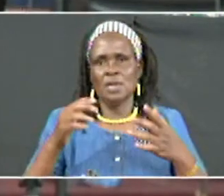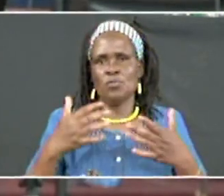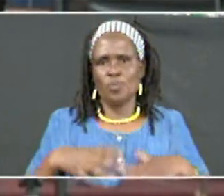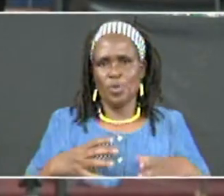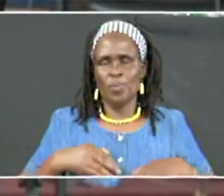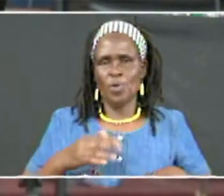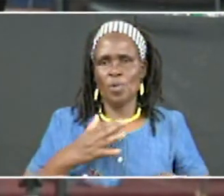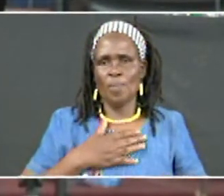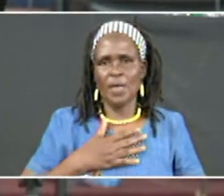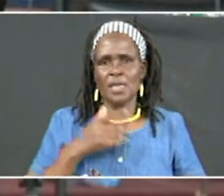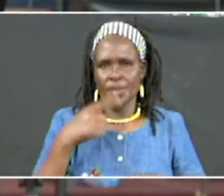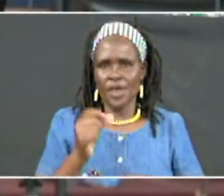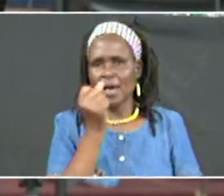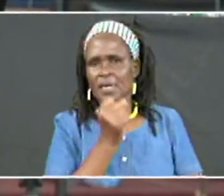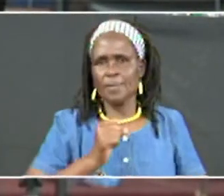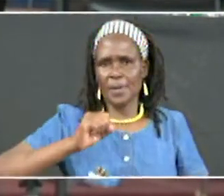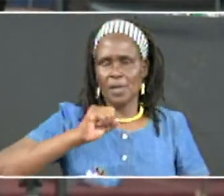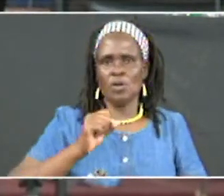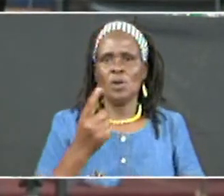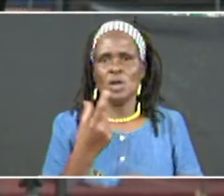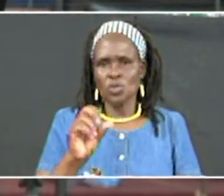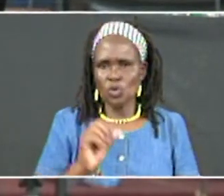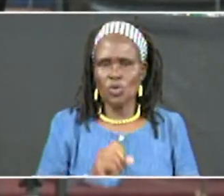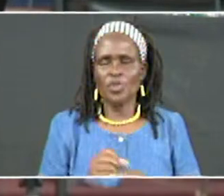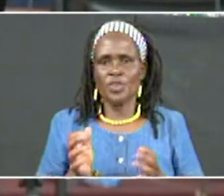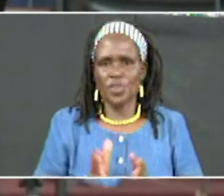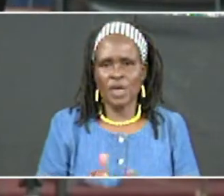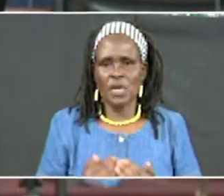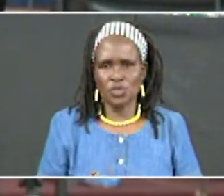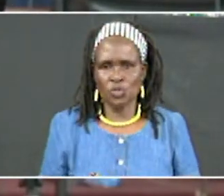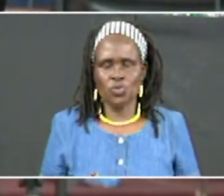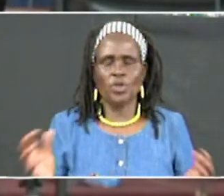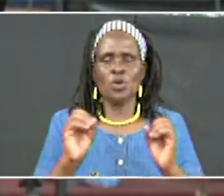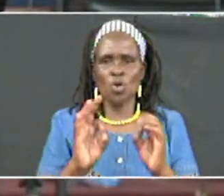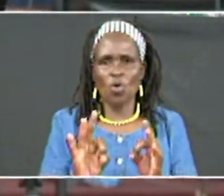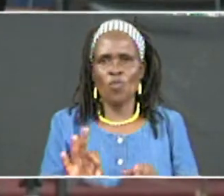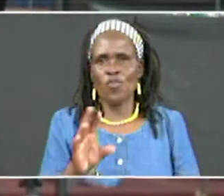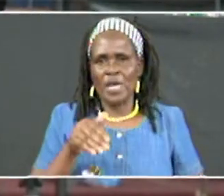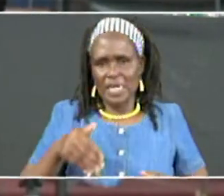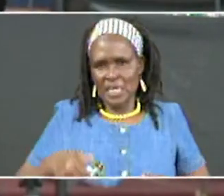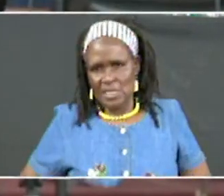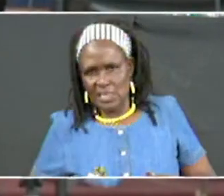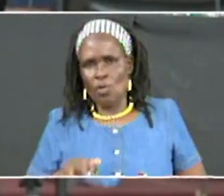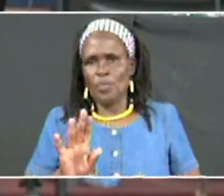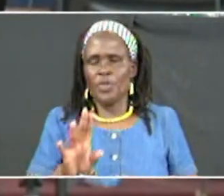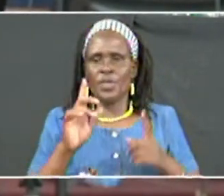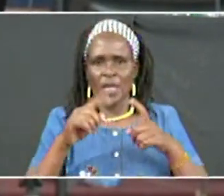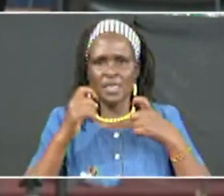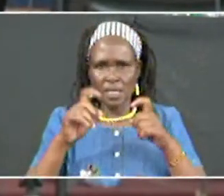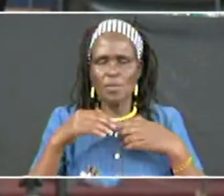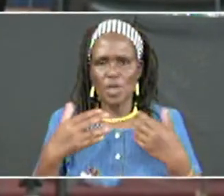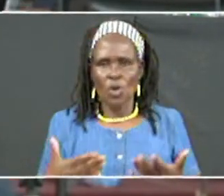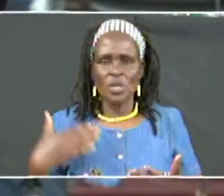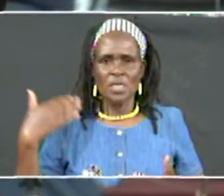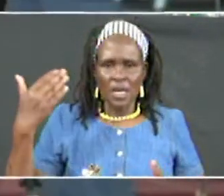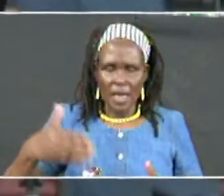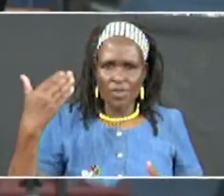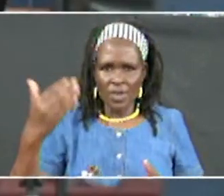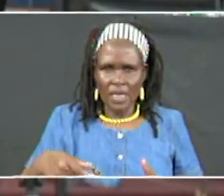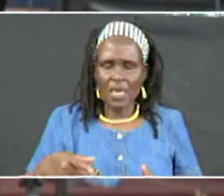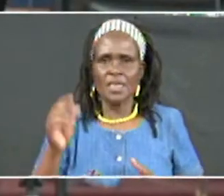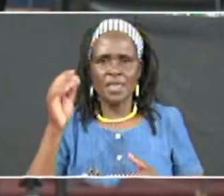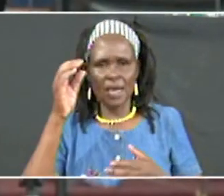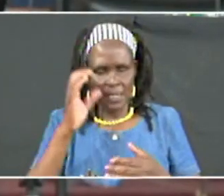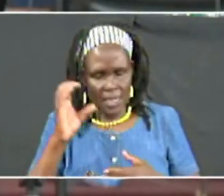their rebellion, and to the descendants of Jacob, their sins. For day after day, they seek me